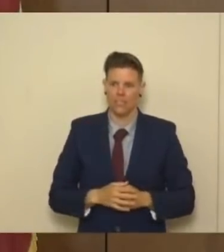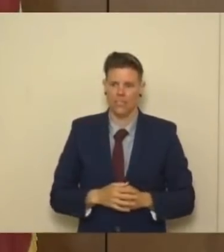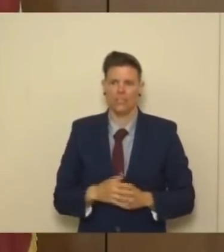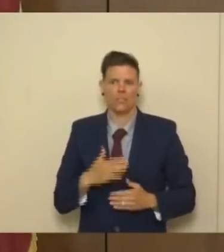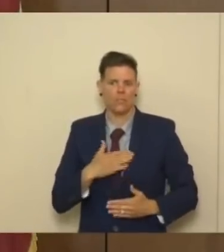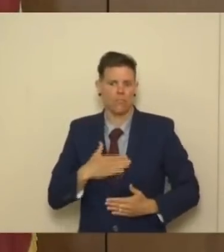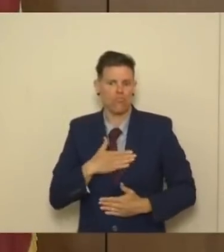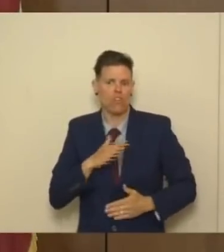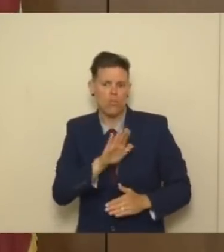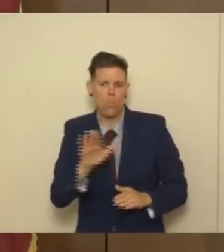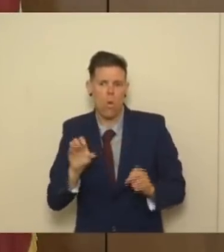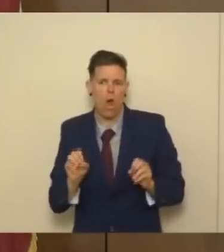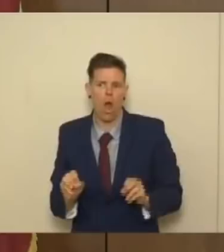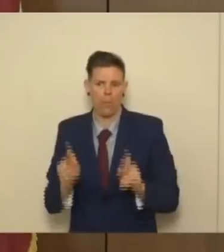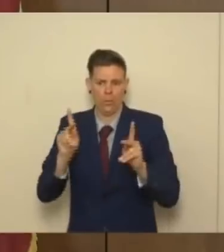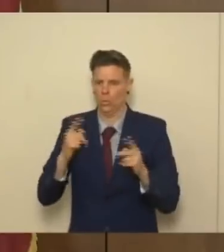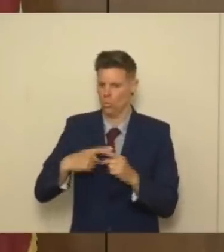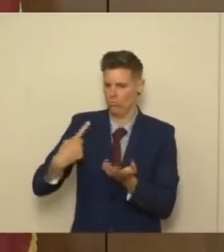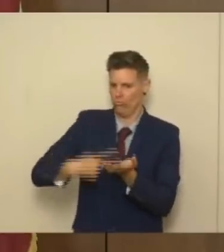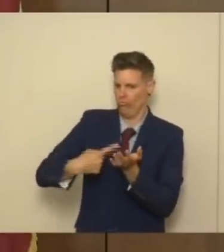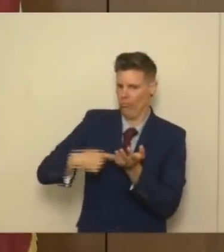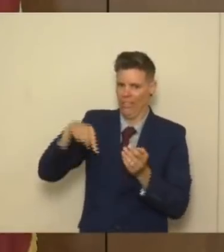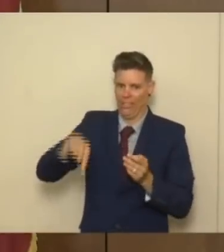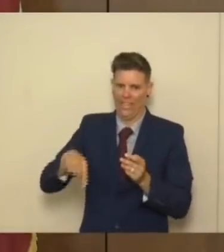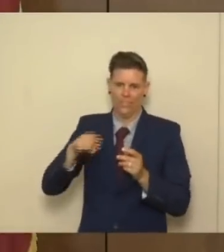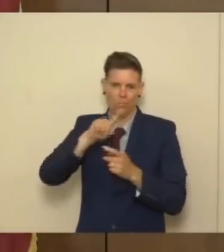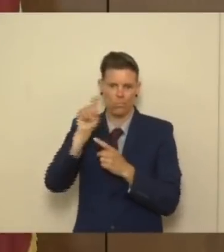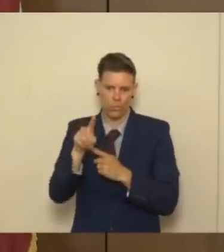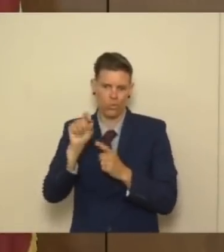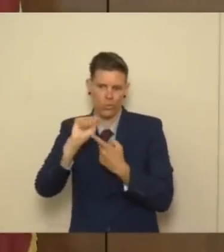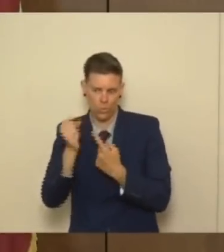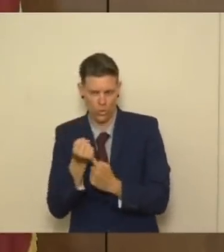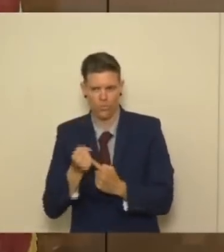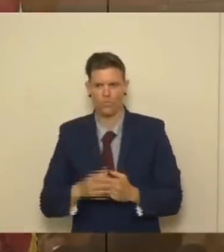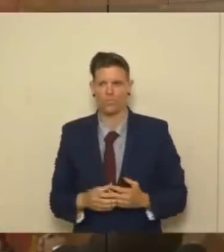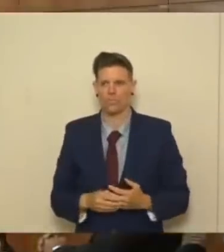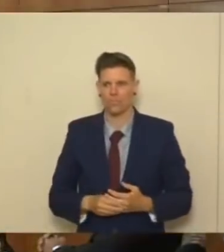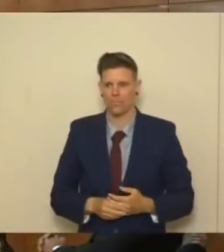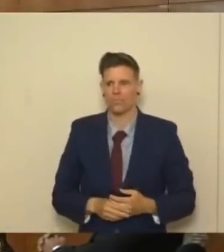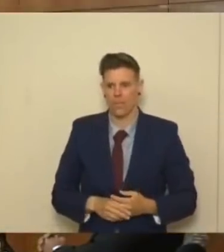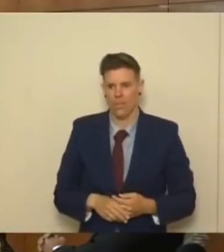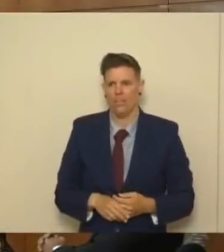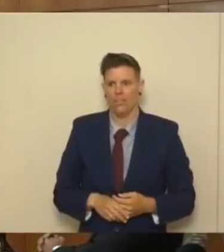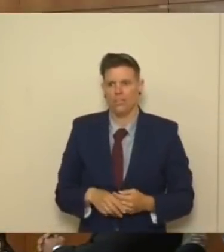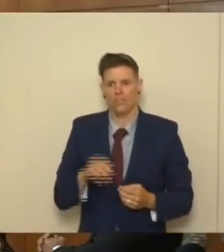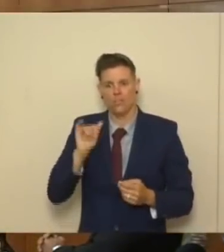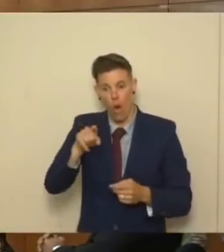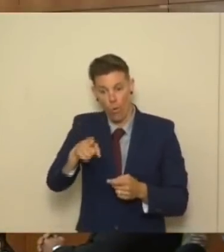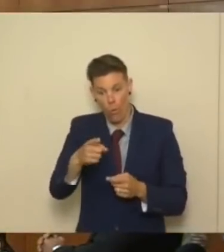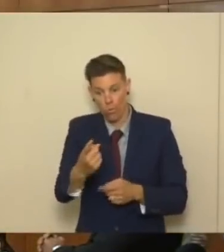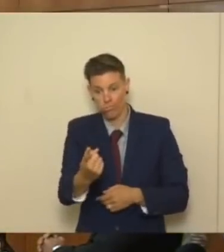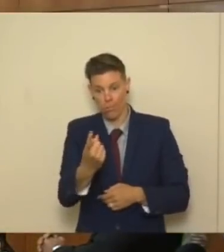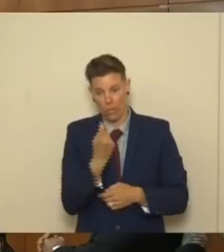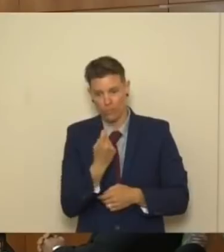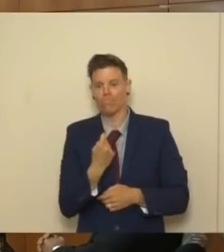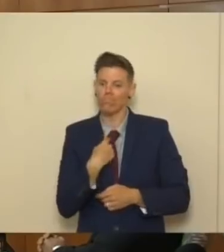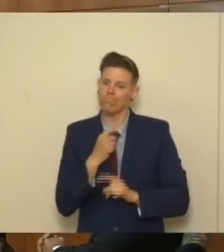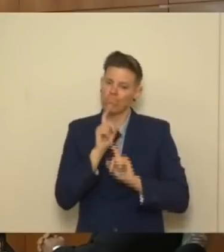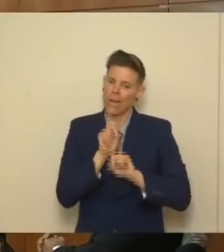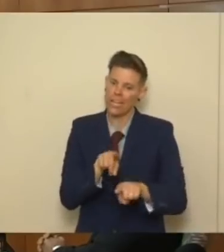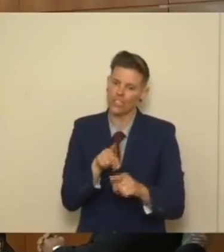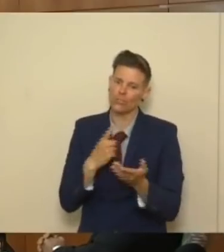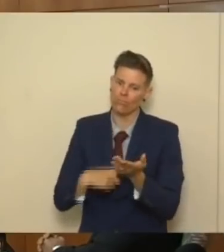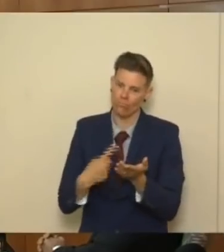because it requires that we have a conversation about it. Thank you, Governors. A few more folks on here. Next, we're going to go to